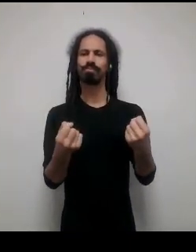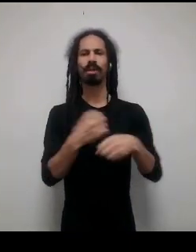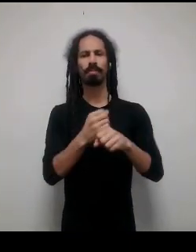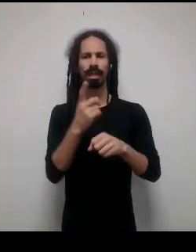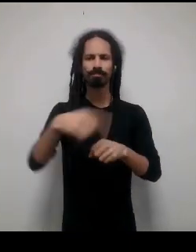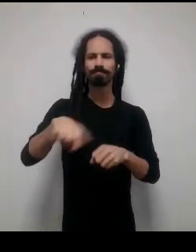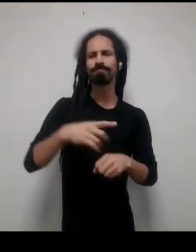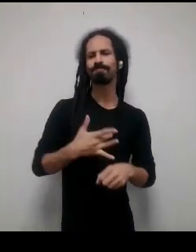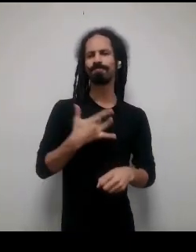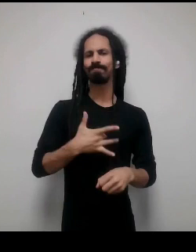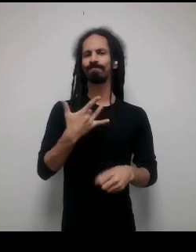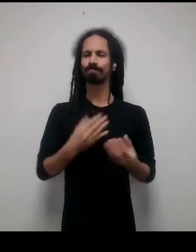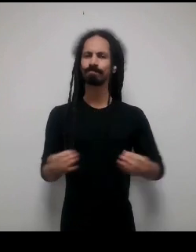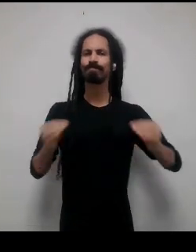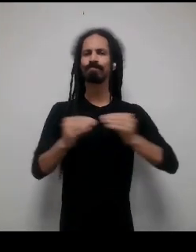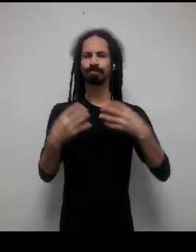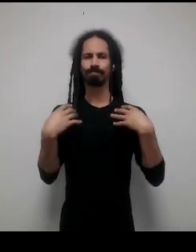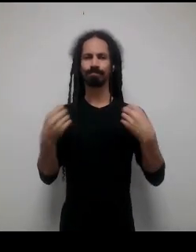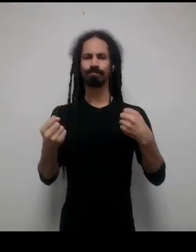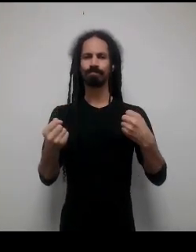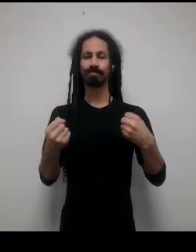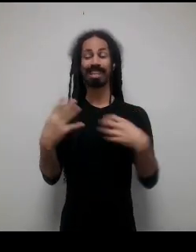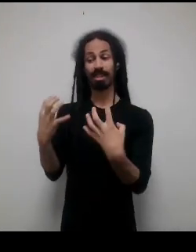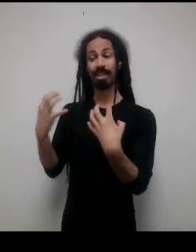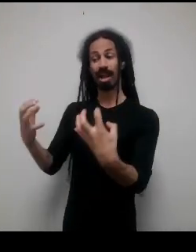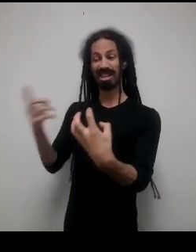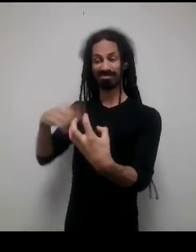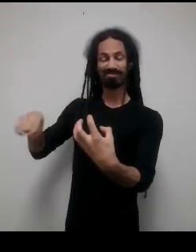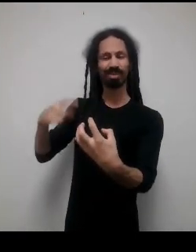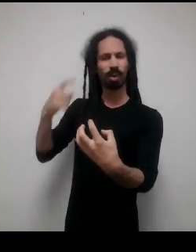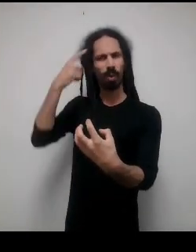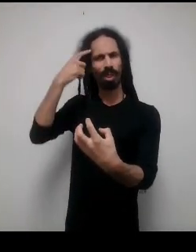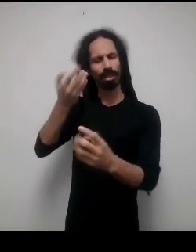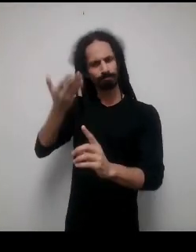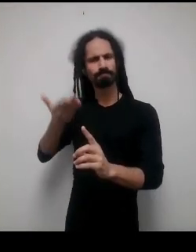help the audience think that you are more confident as well.